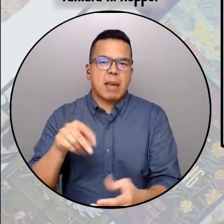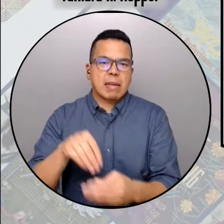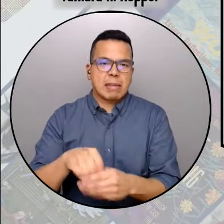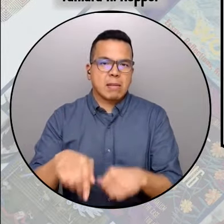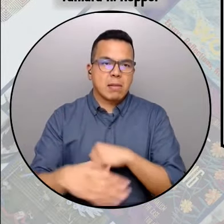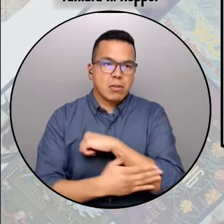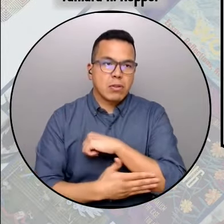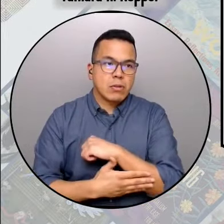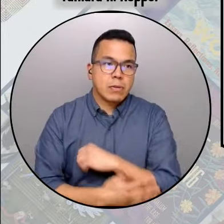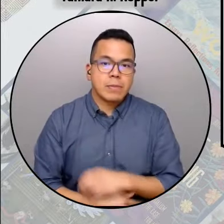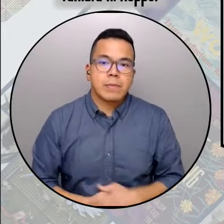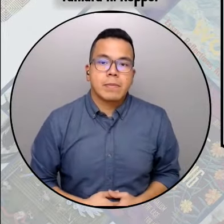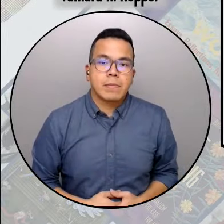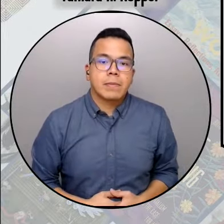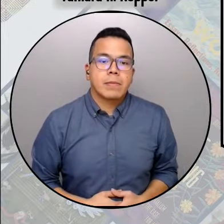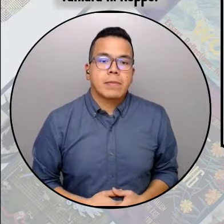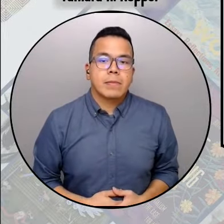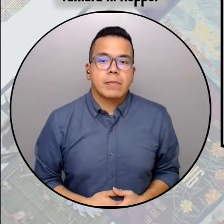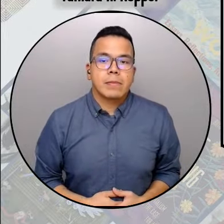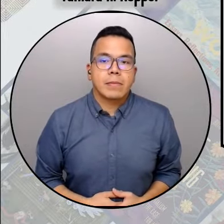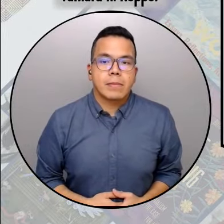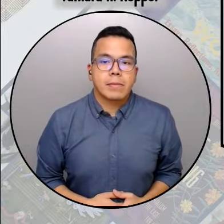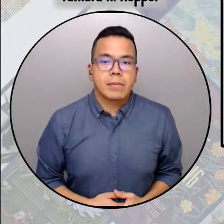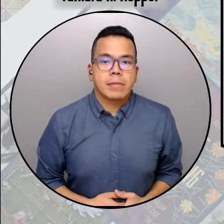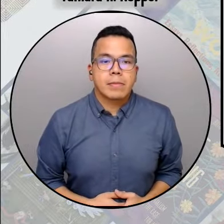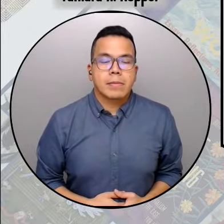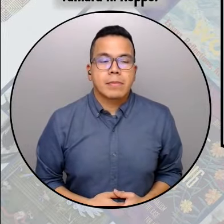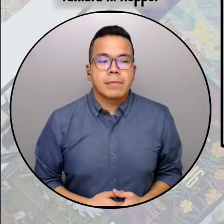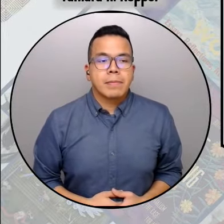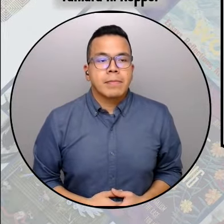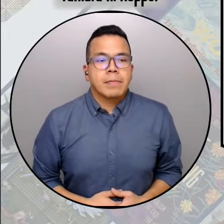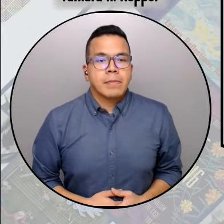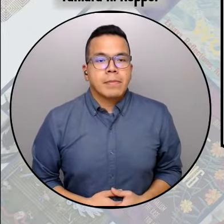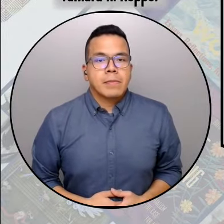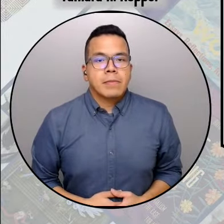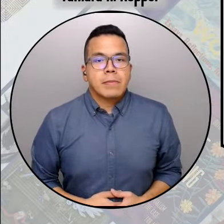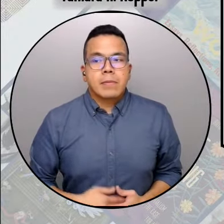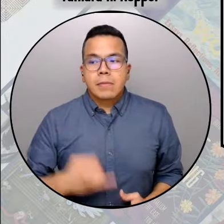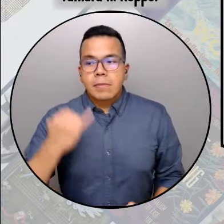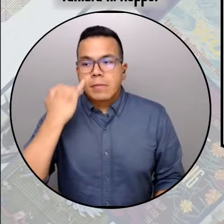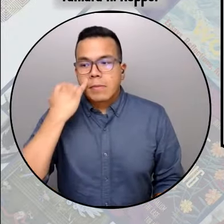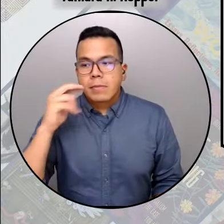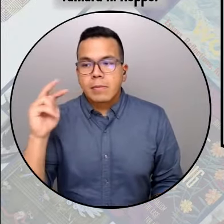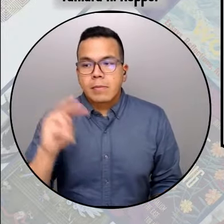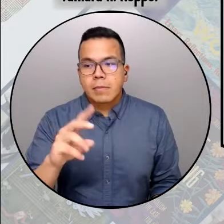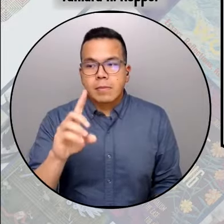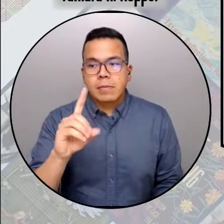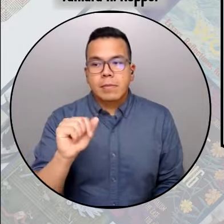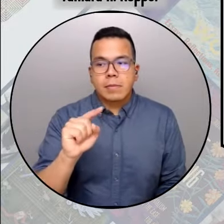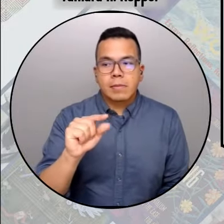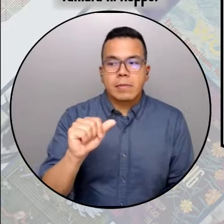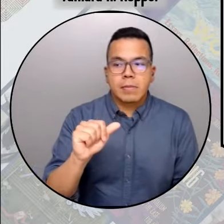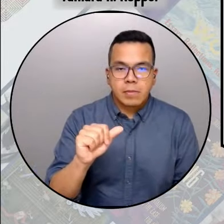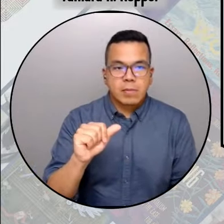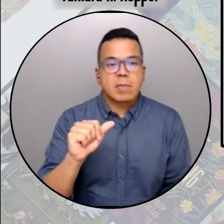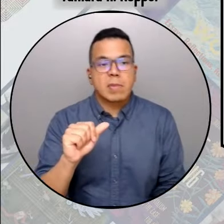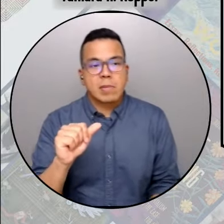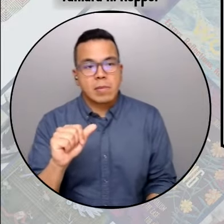data, and this is immigration statistics, right? And so if you go to the immigration statistics, they have a lot of stuff in